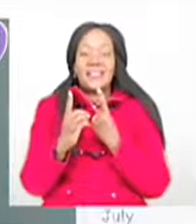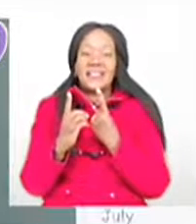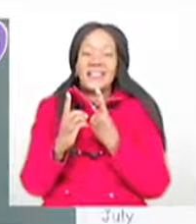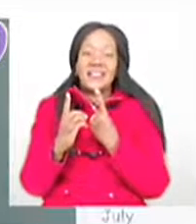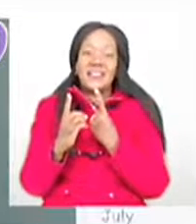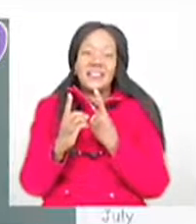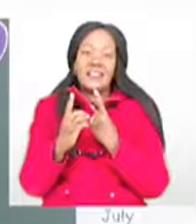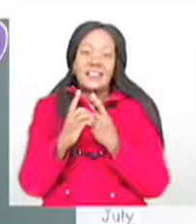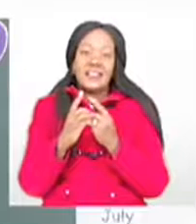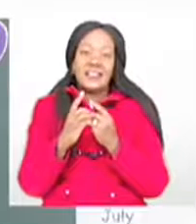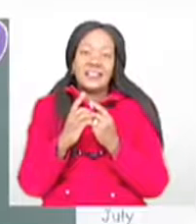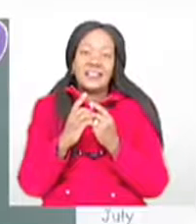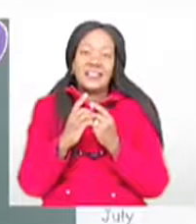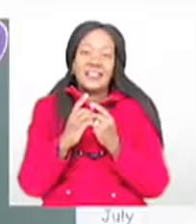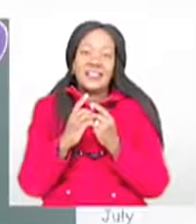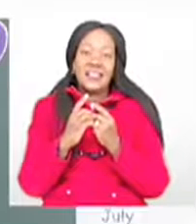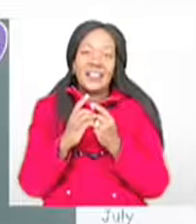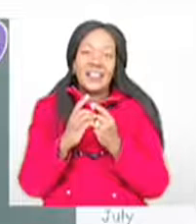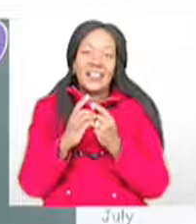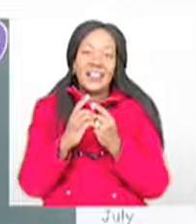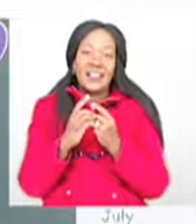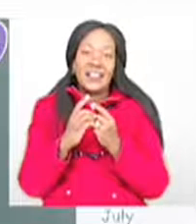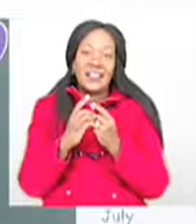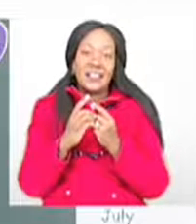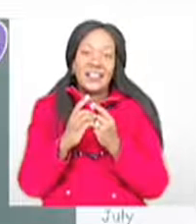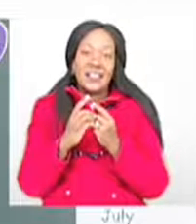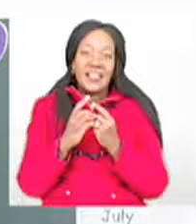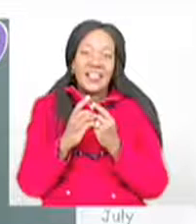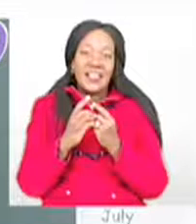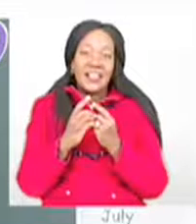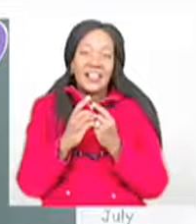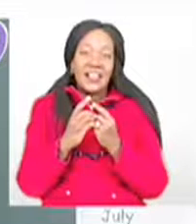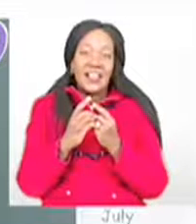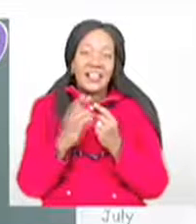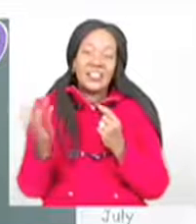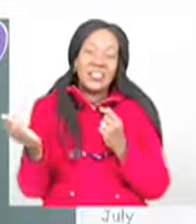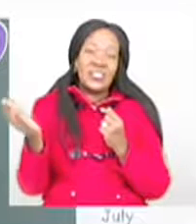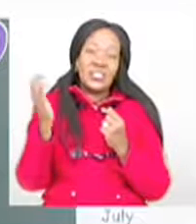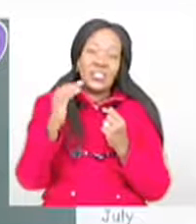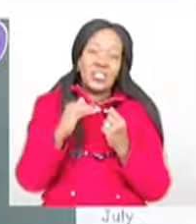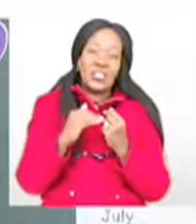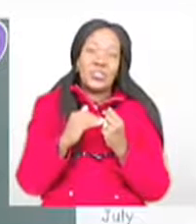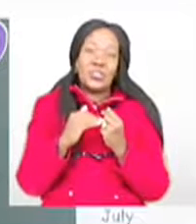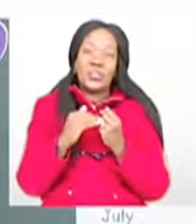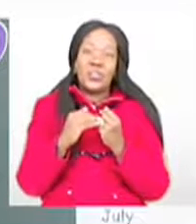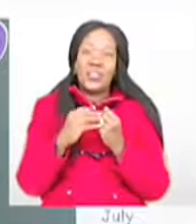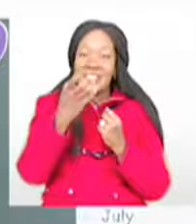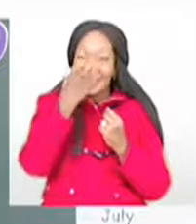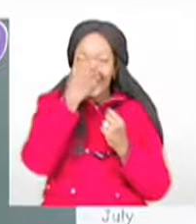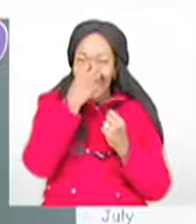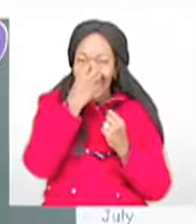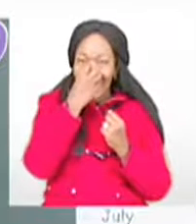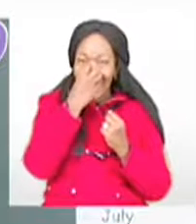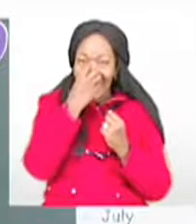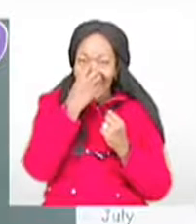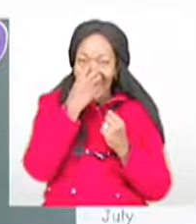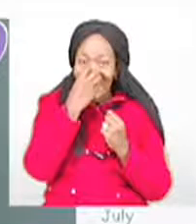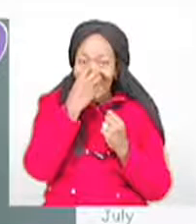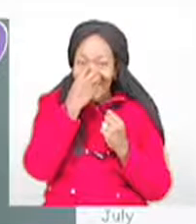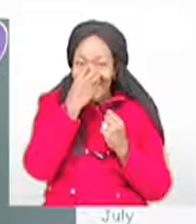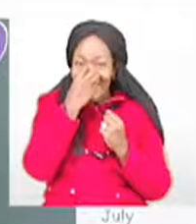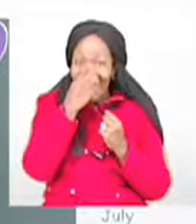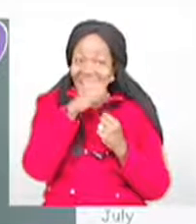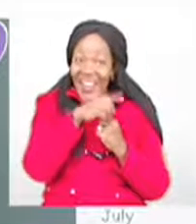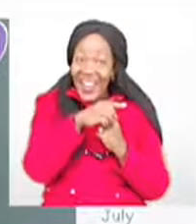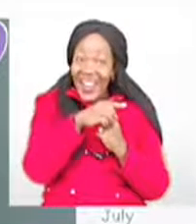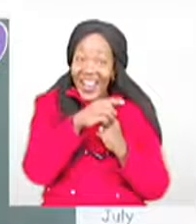times. Now it is time for me to call upon Zoe. Zoe,